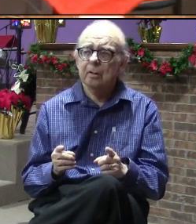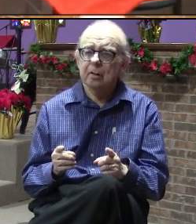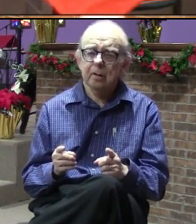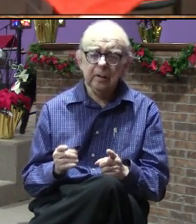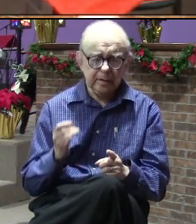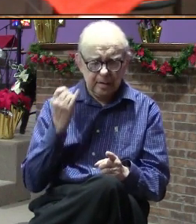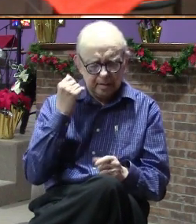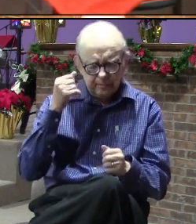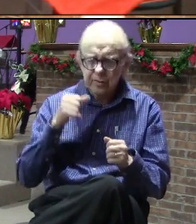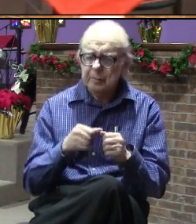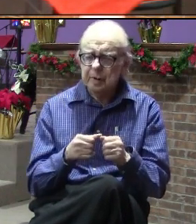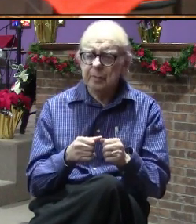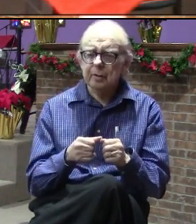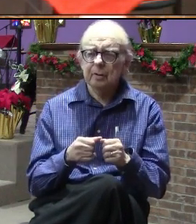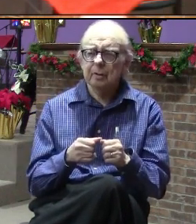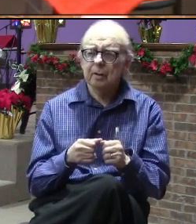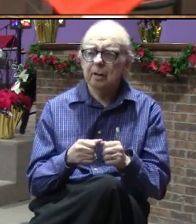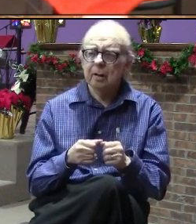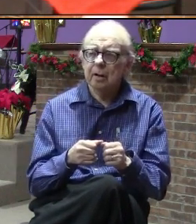If you remember,